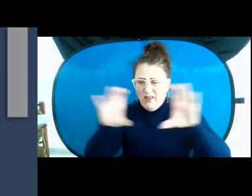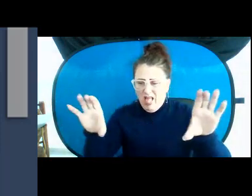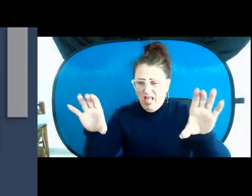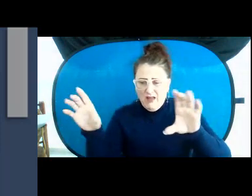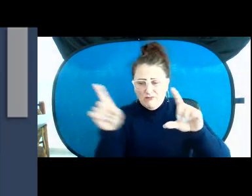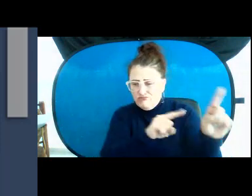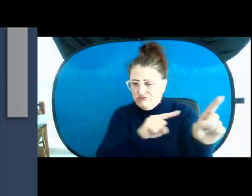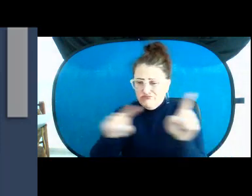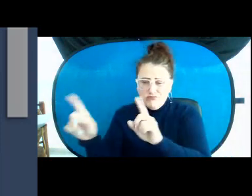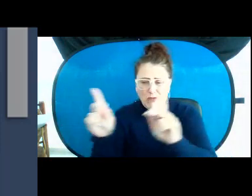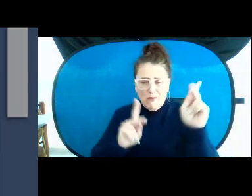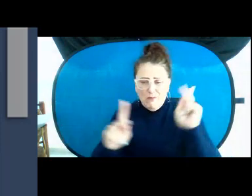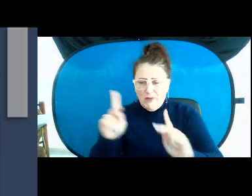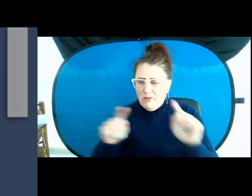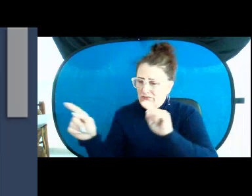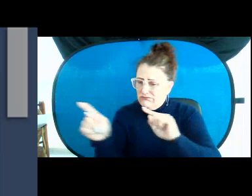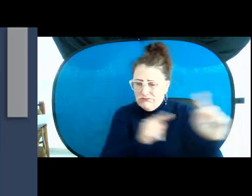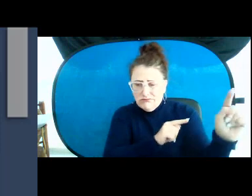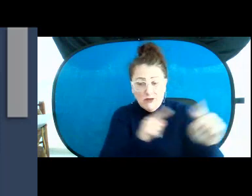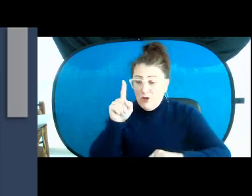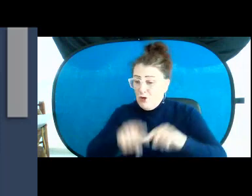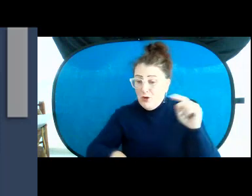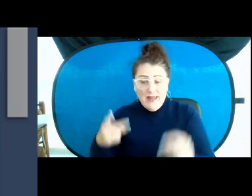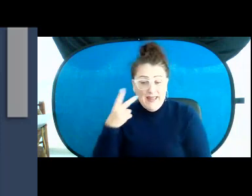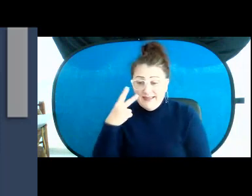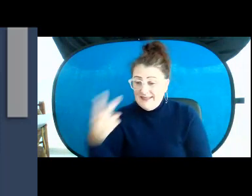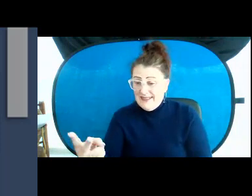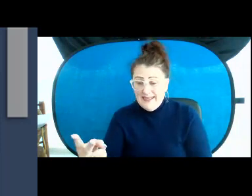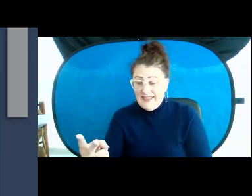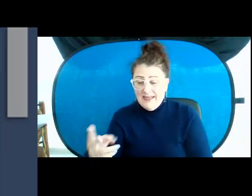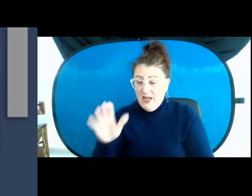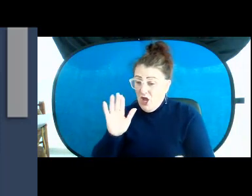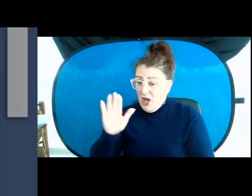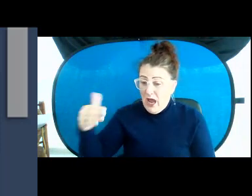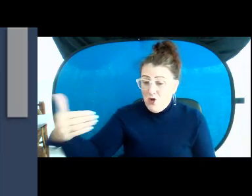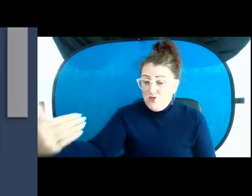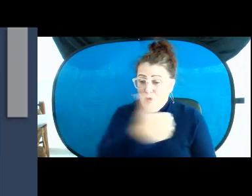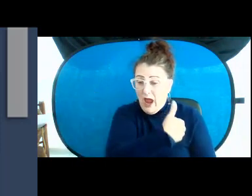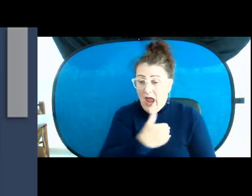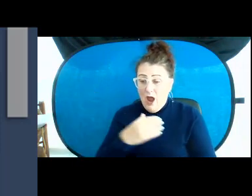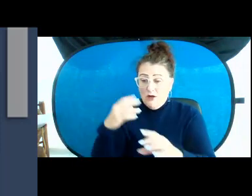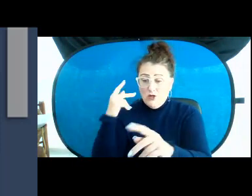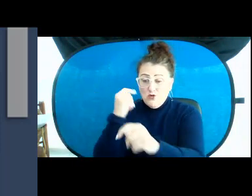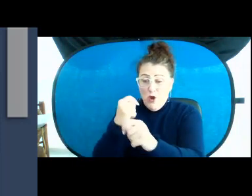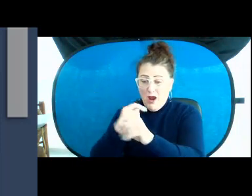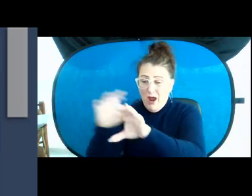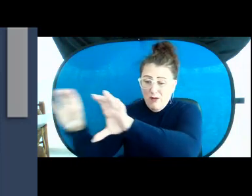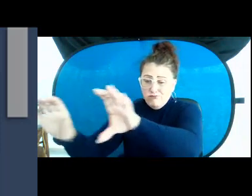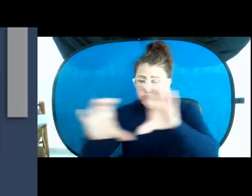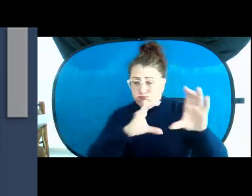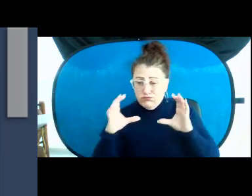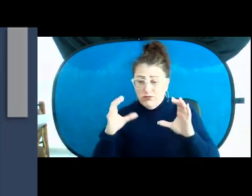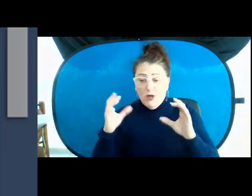forth. And you can't see when that truck's coming around that corner. And so we went and met on that